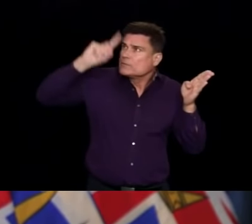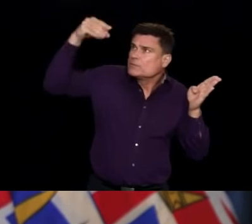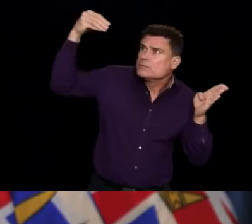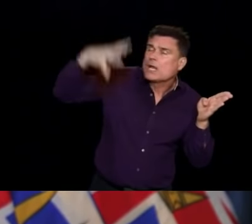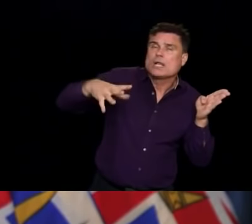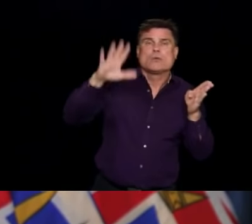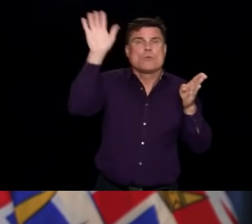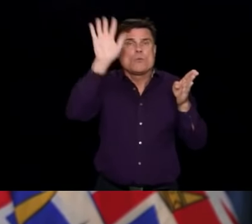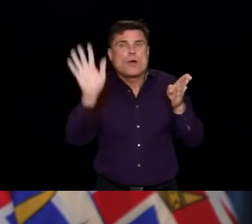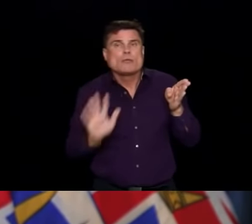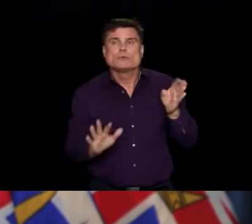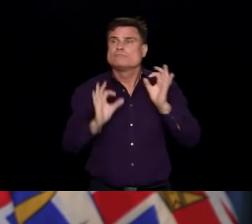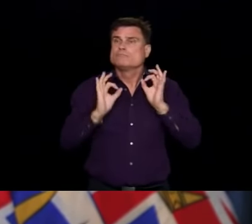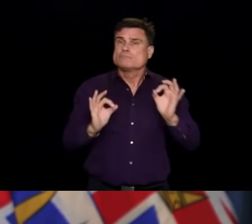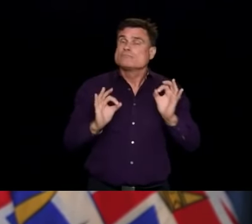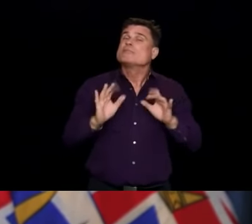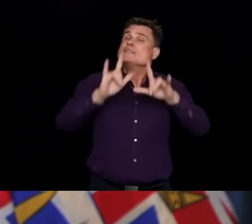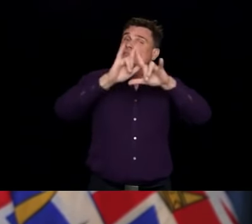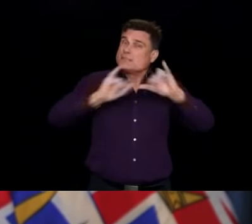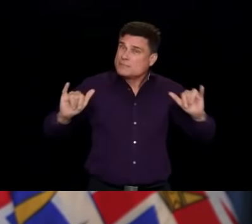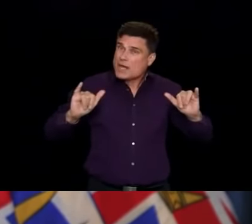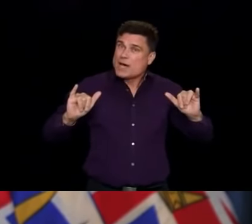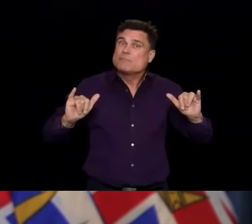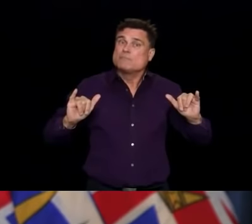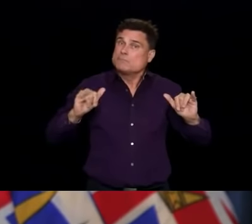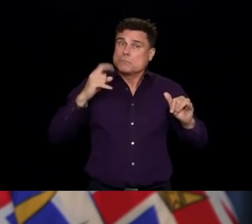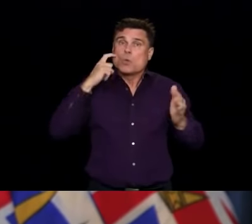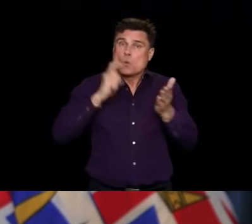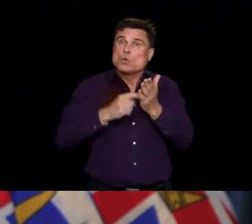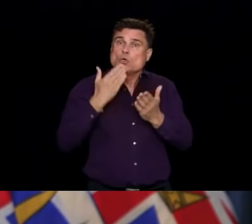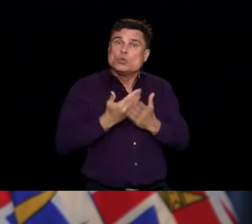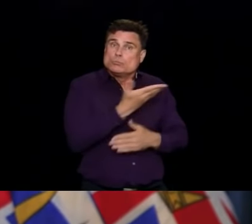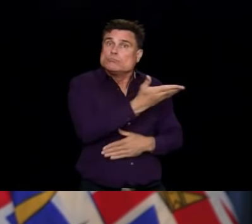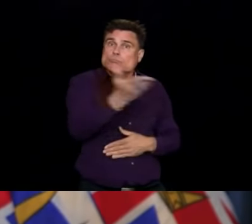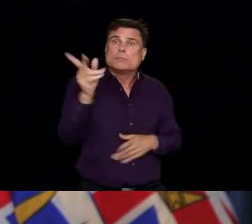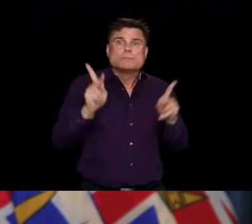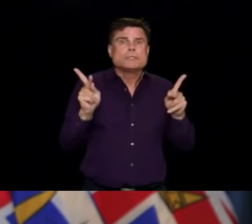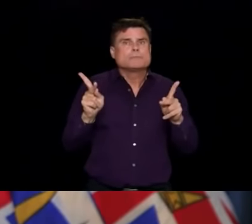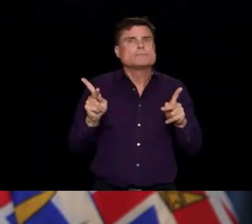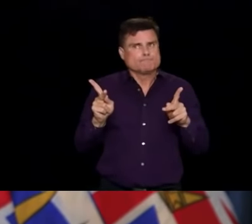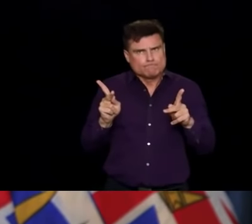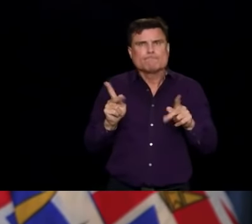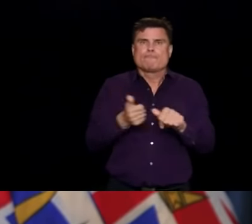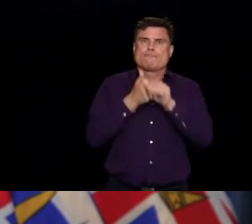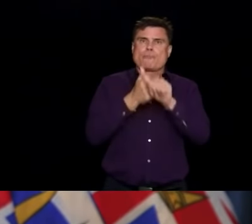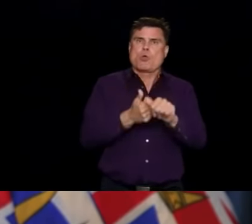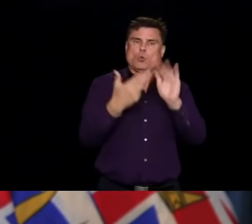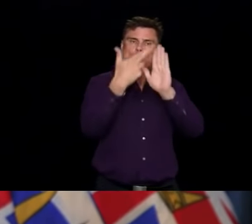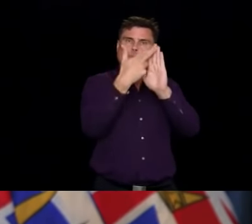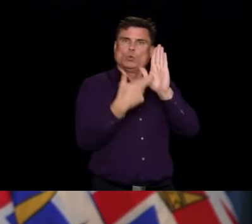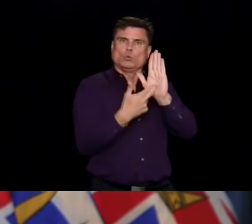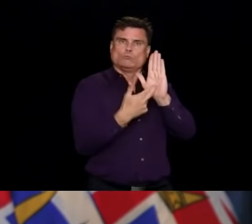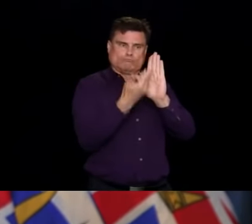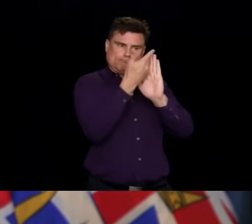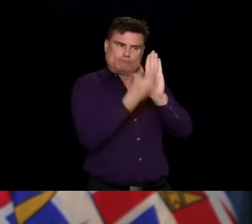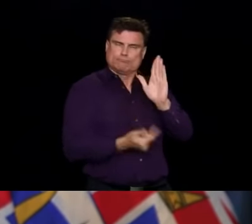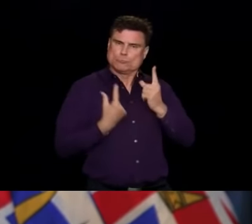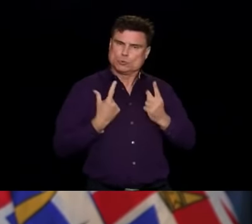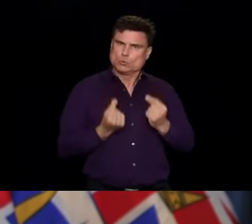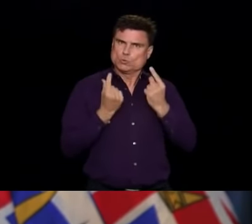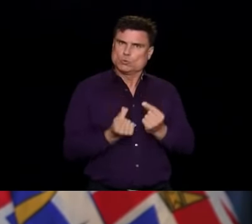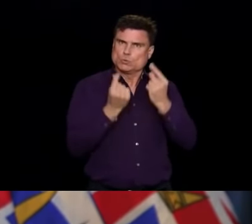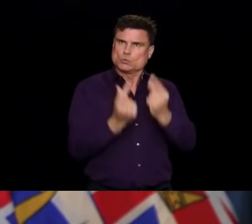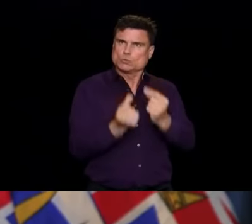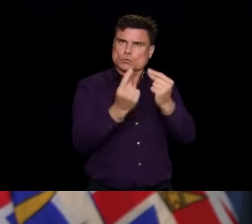following the rules that we have established for those safe social interactions, the rules that are our foundation to be able to